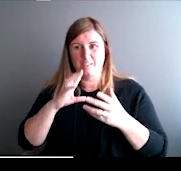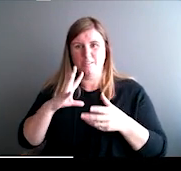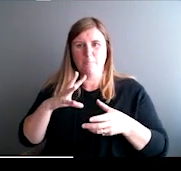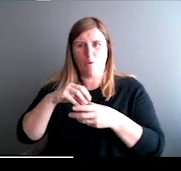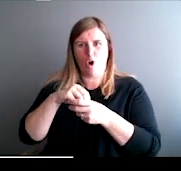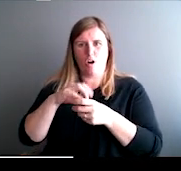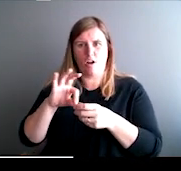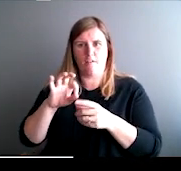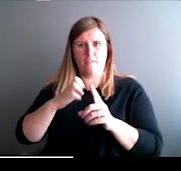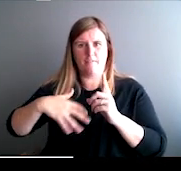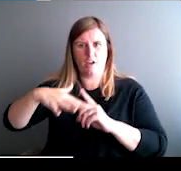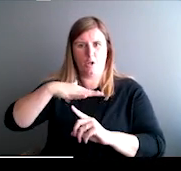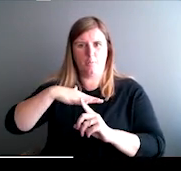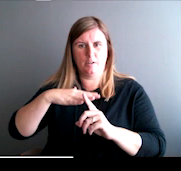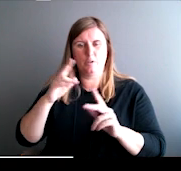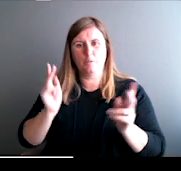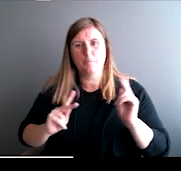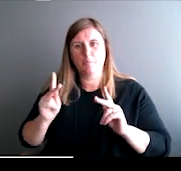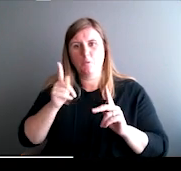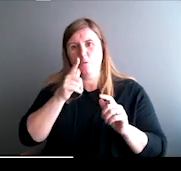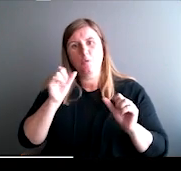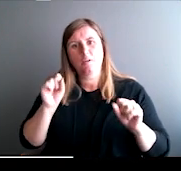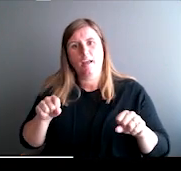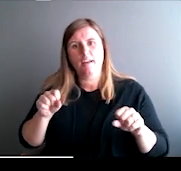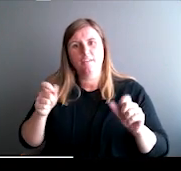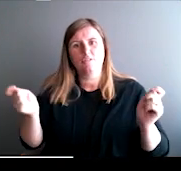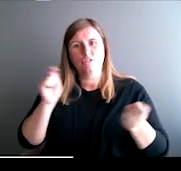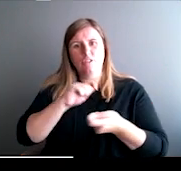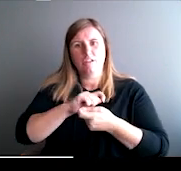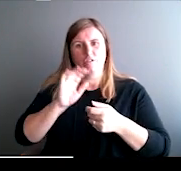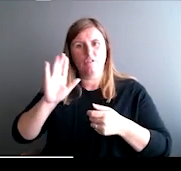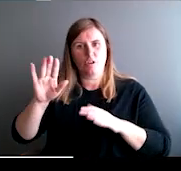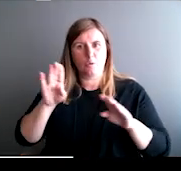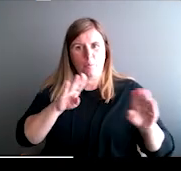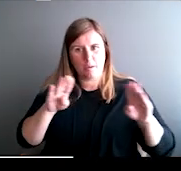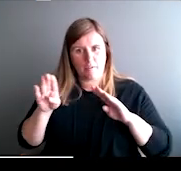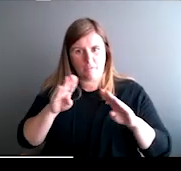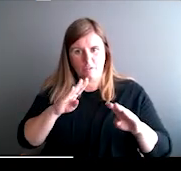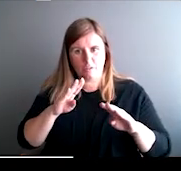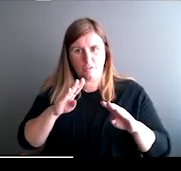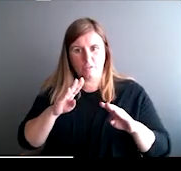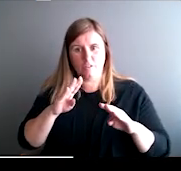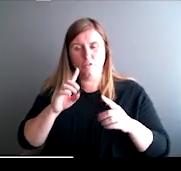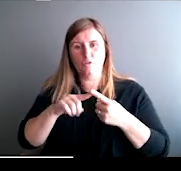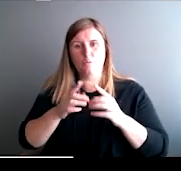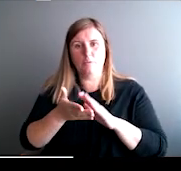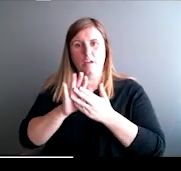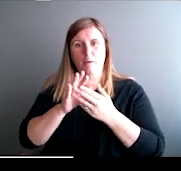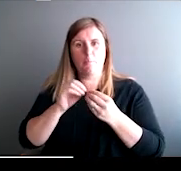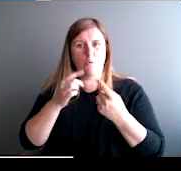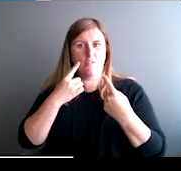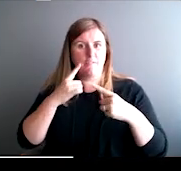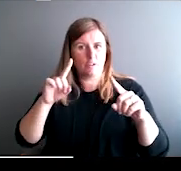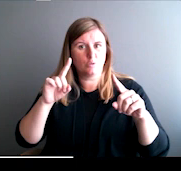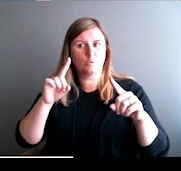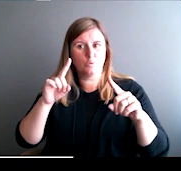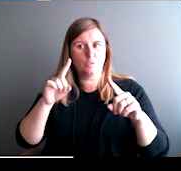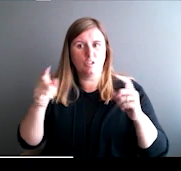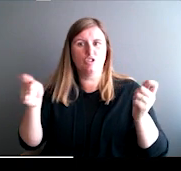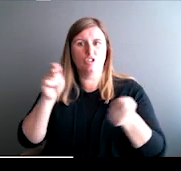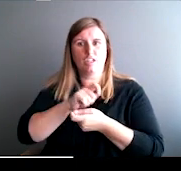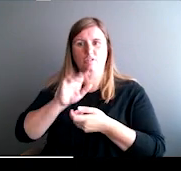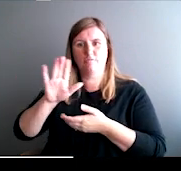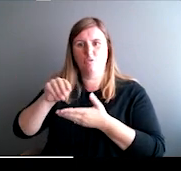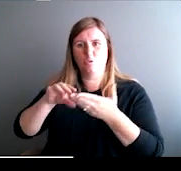of that environment. They're people who can change their behaviors in order to be more effectual in changing the